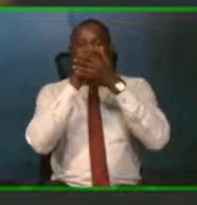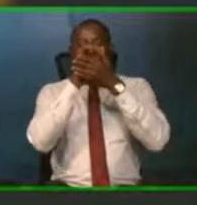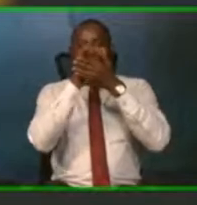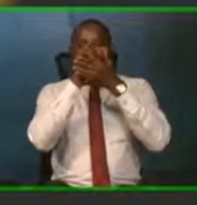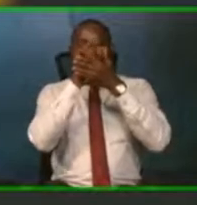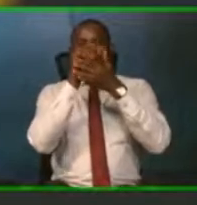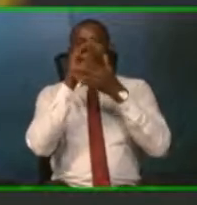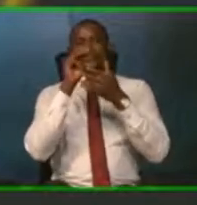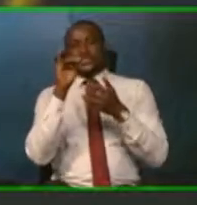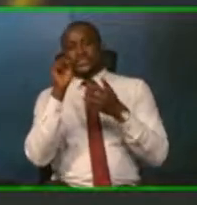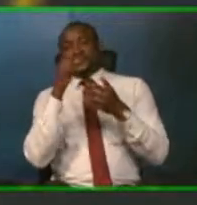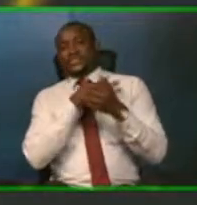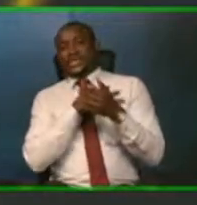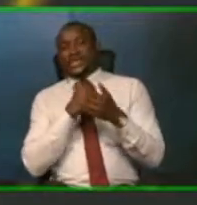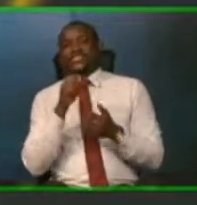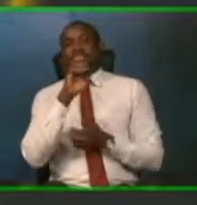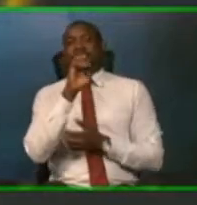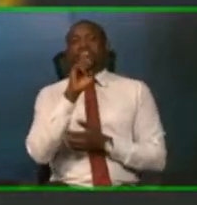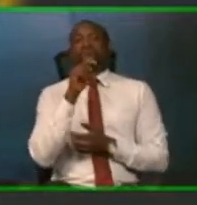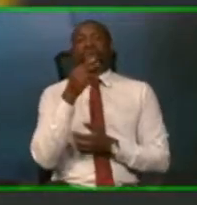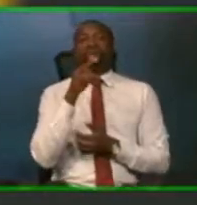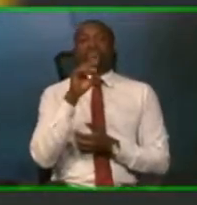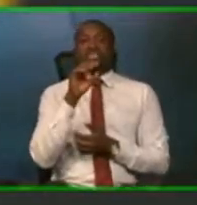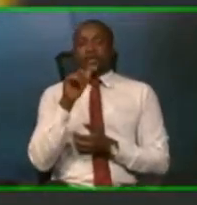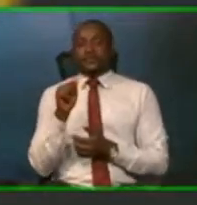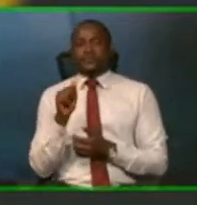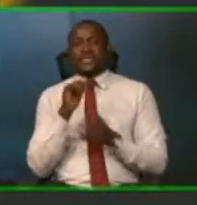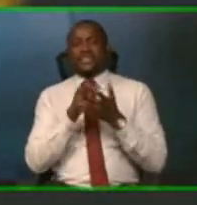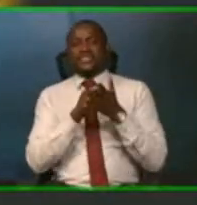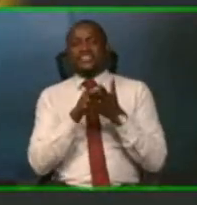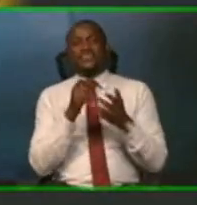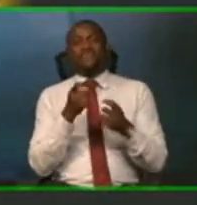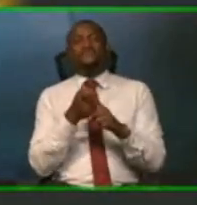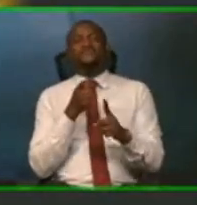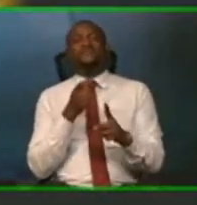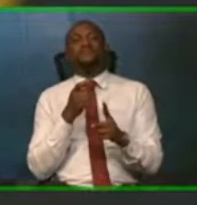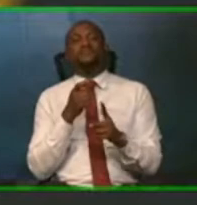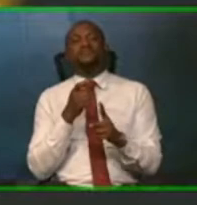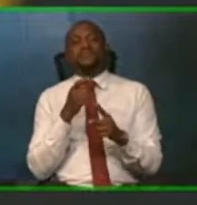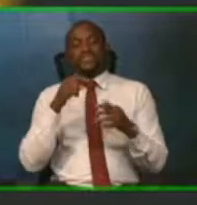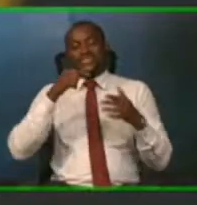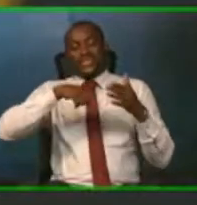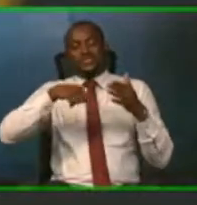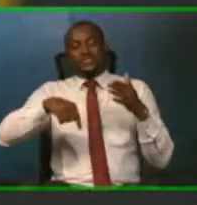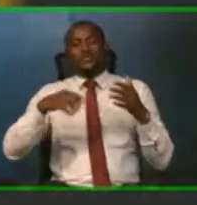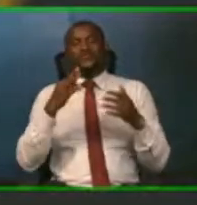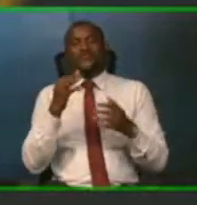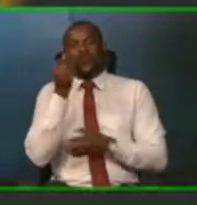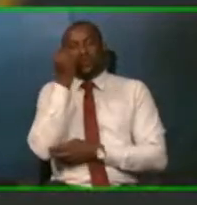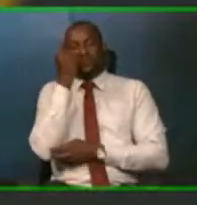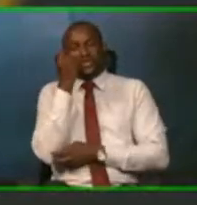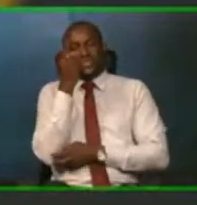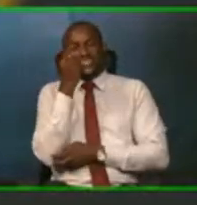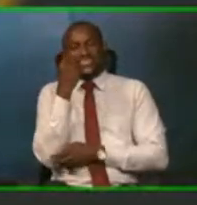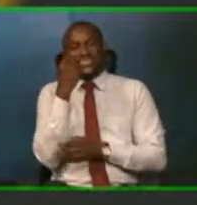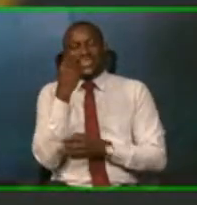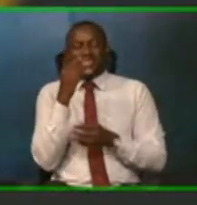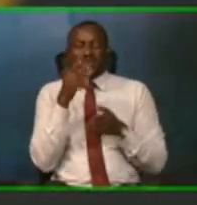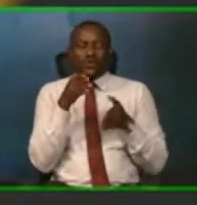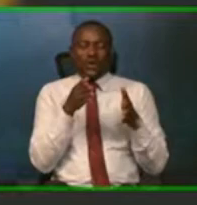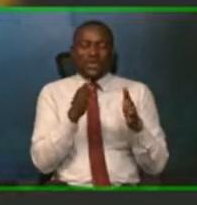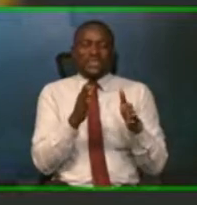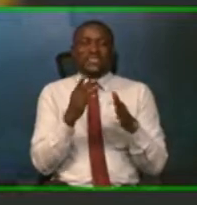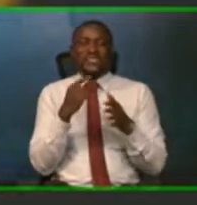and exousia. Exousia is a product of the depth of your comprehending the ways and